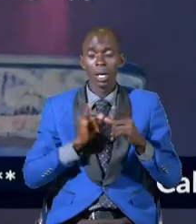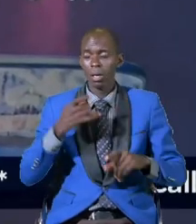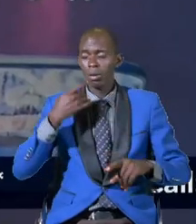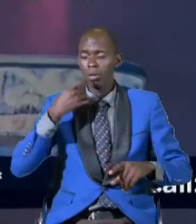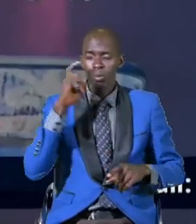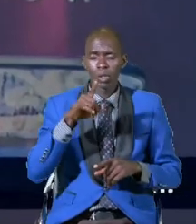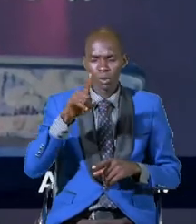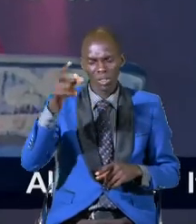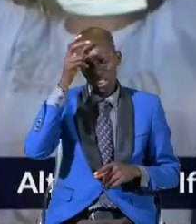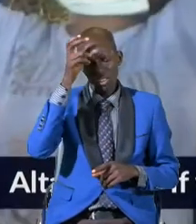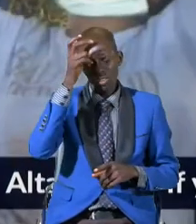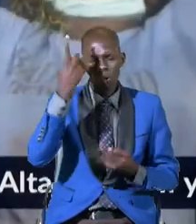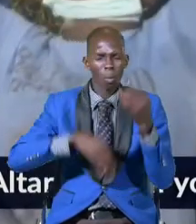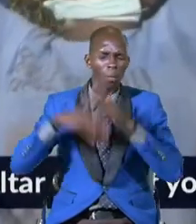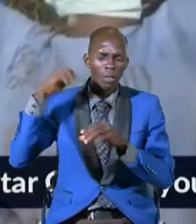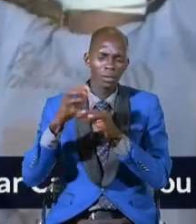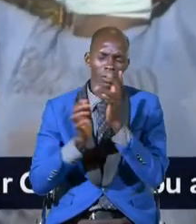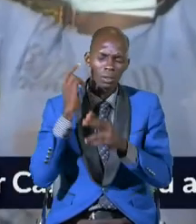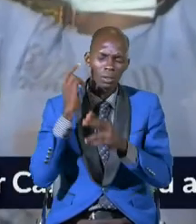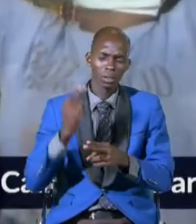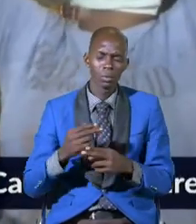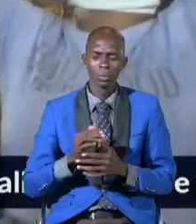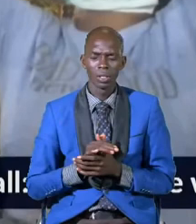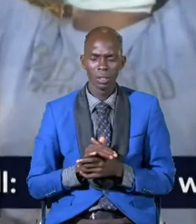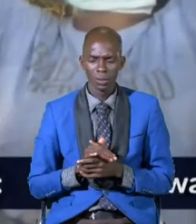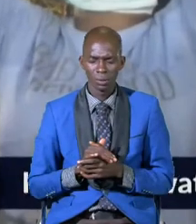demon, come out in Jesus' name.